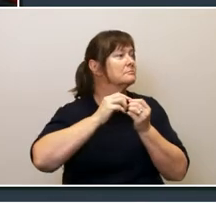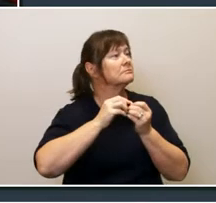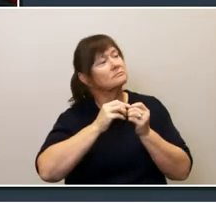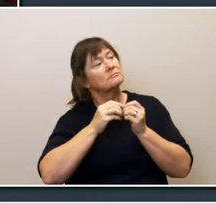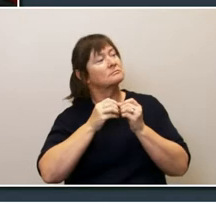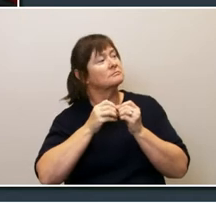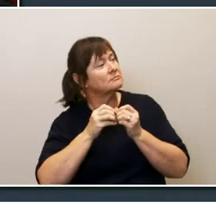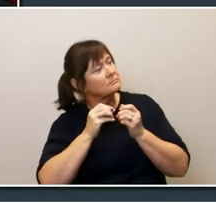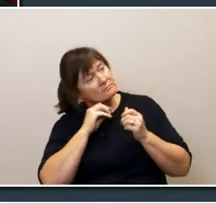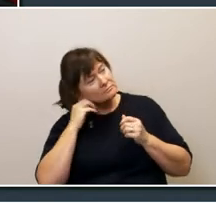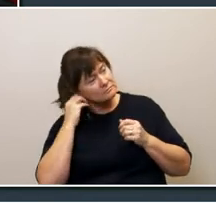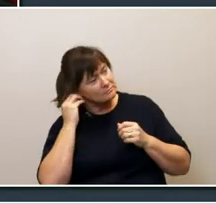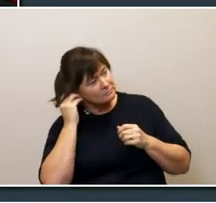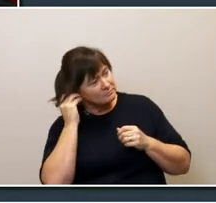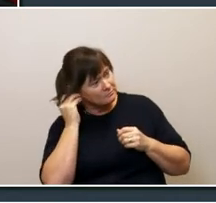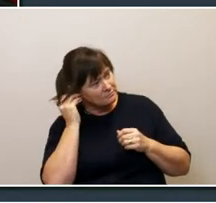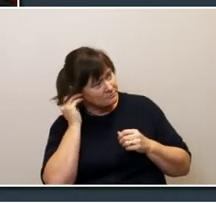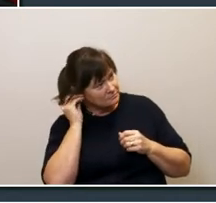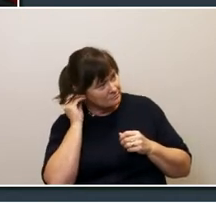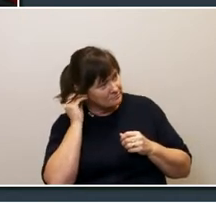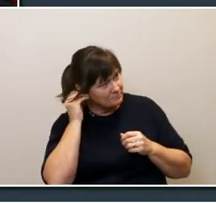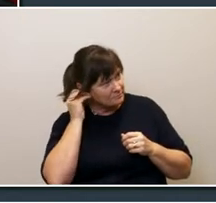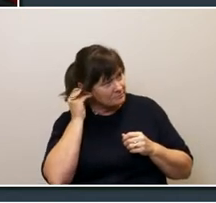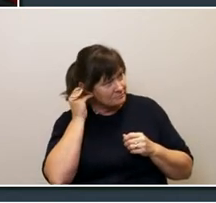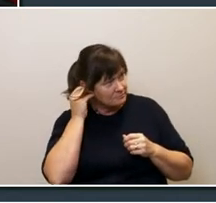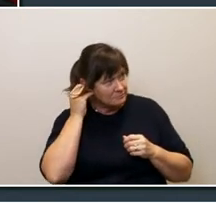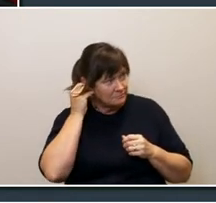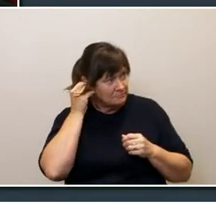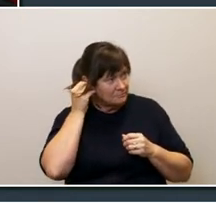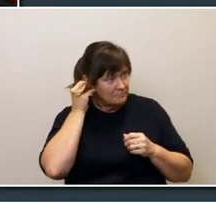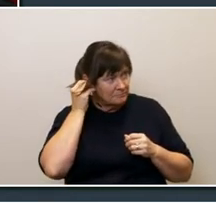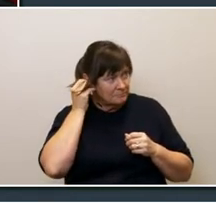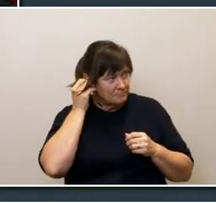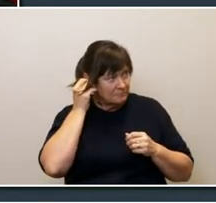I'm going to do a joint. Yeah. Perfect.